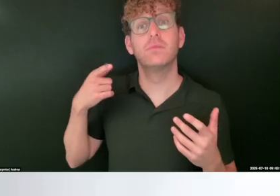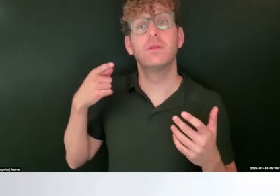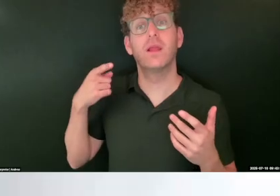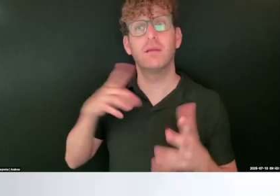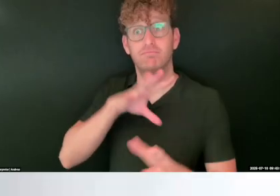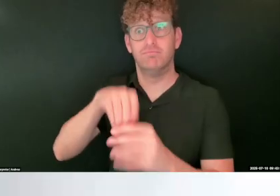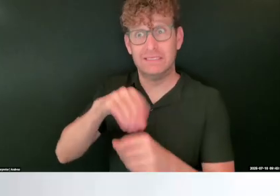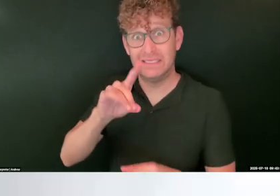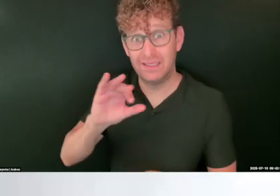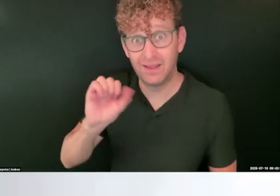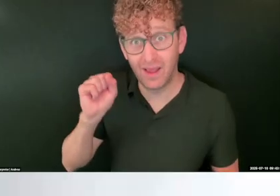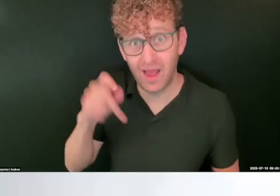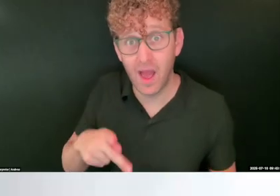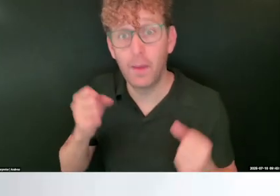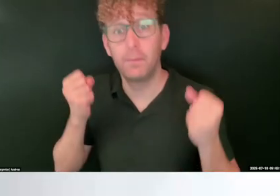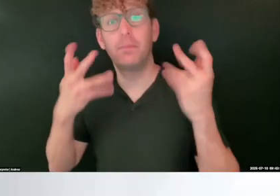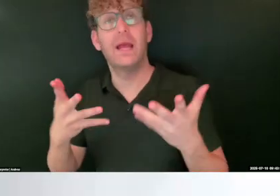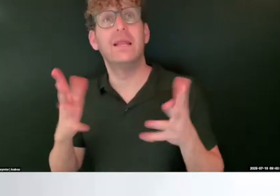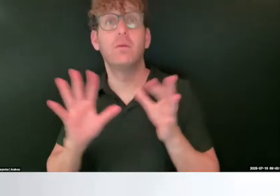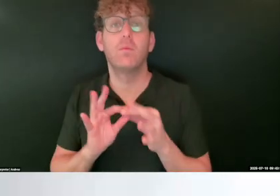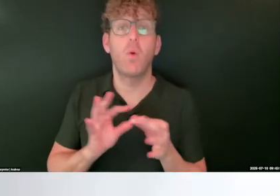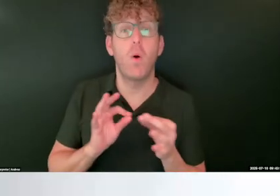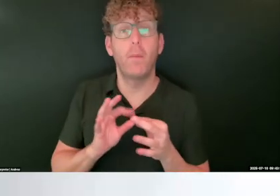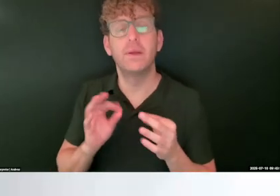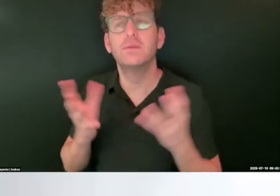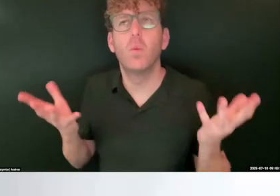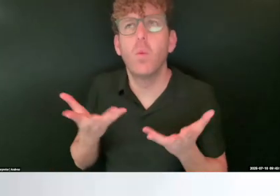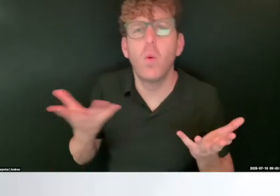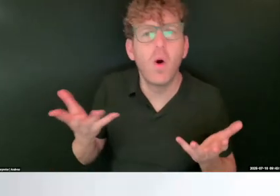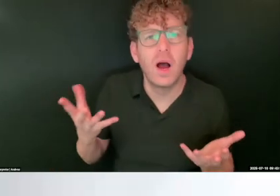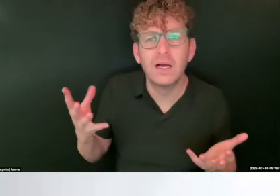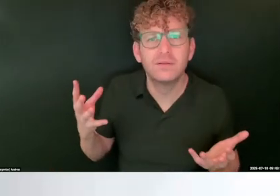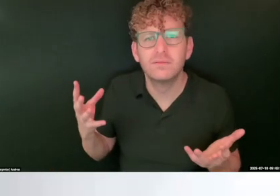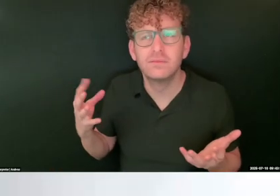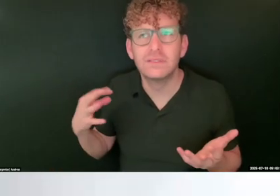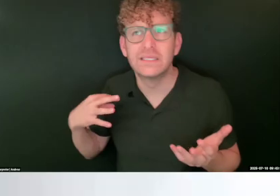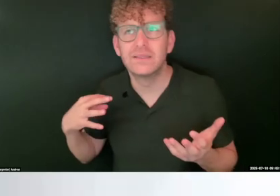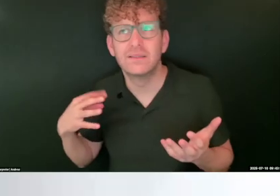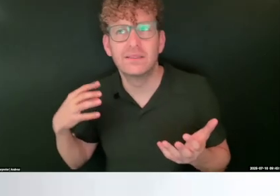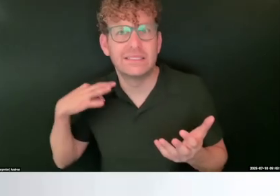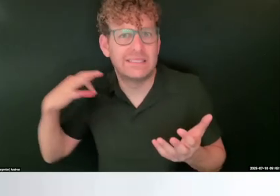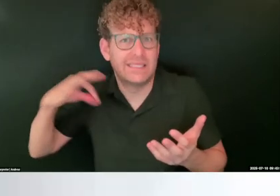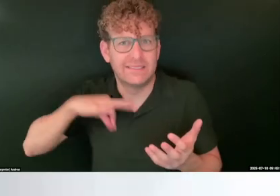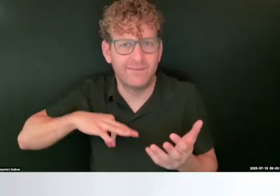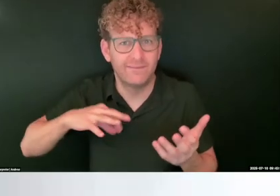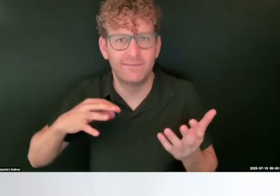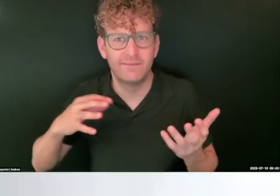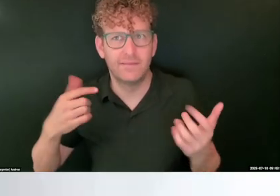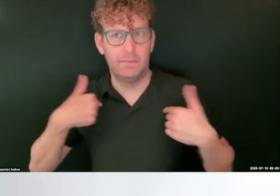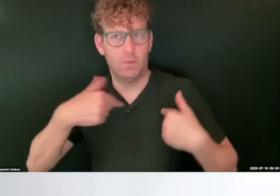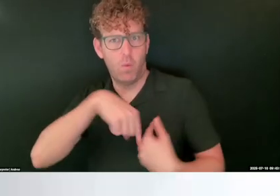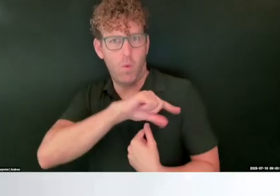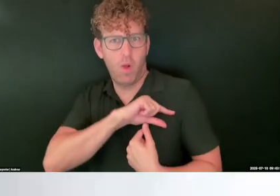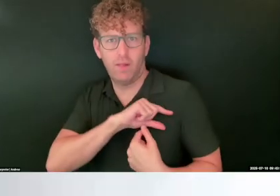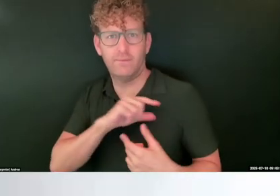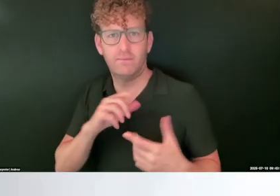some of the comments that we do receive is what incentives am I qualified for? There's a lot of navigation